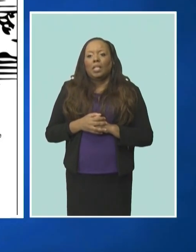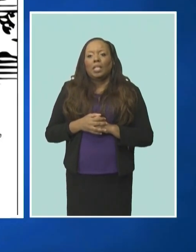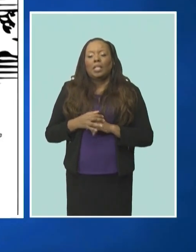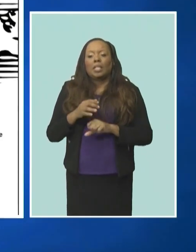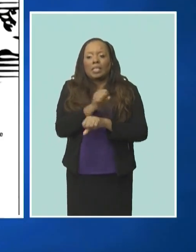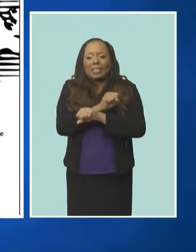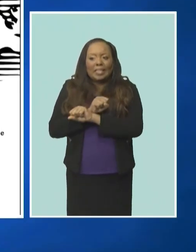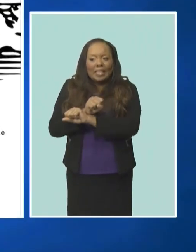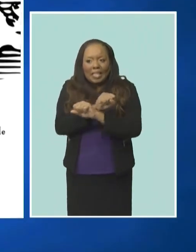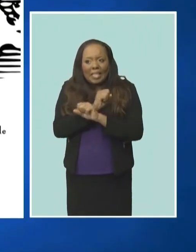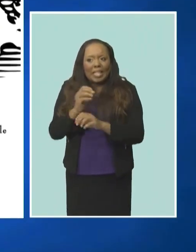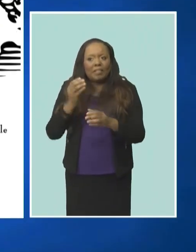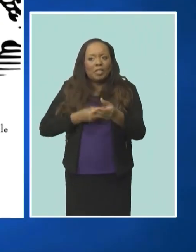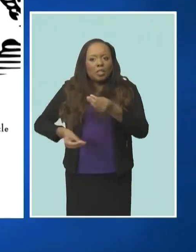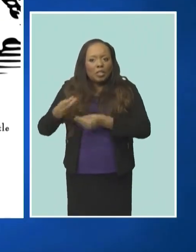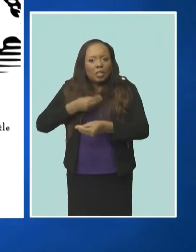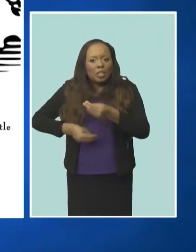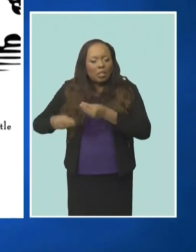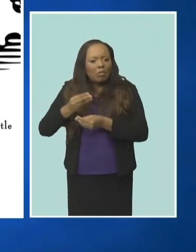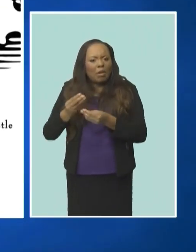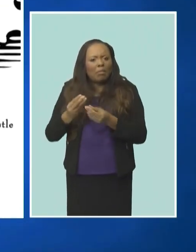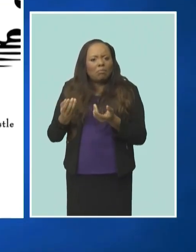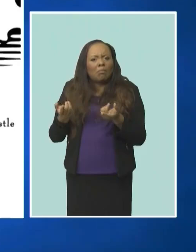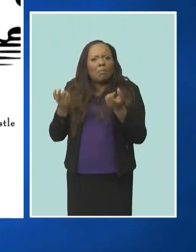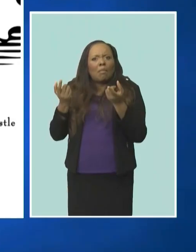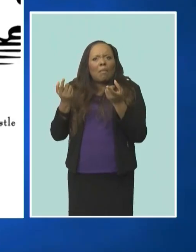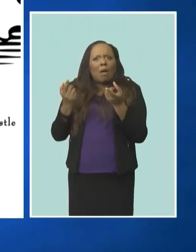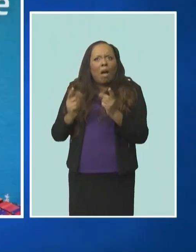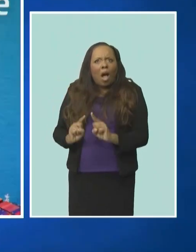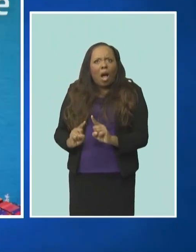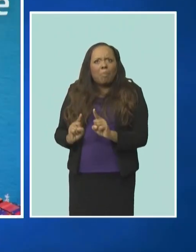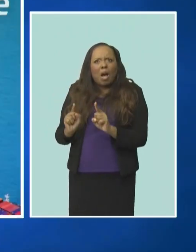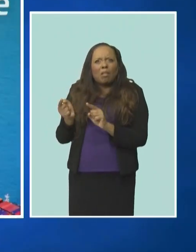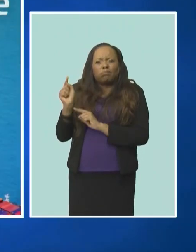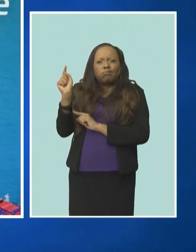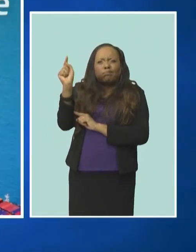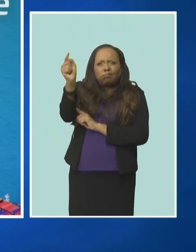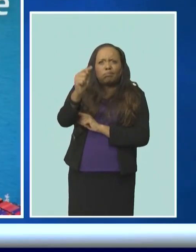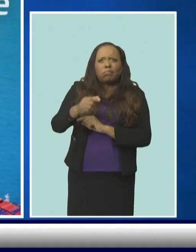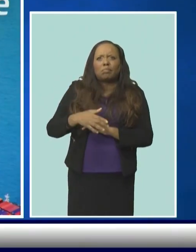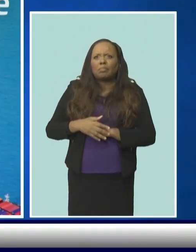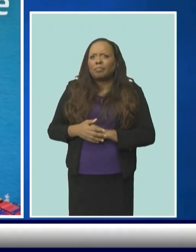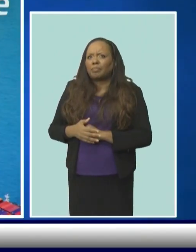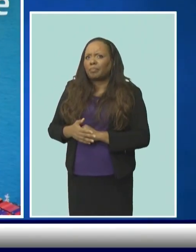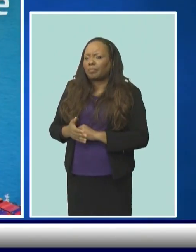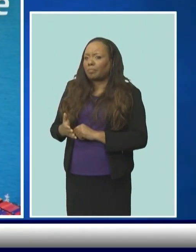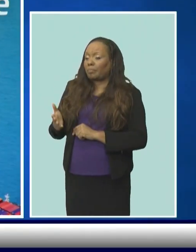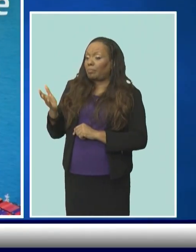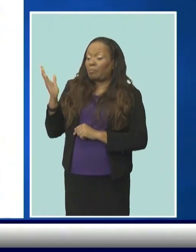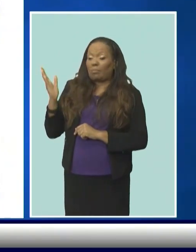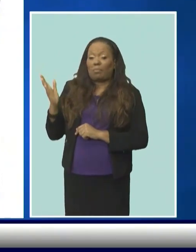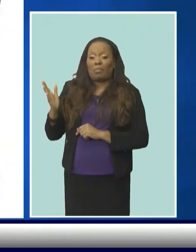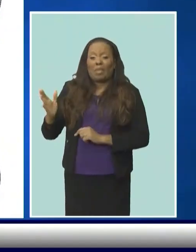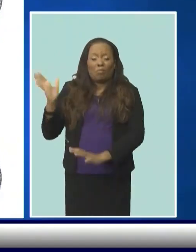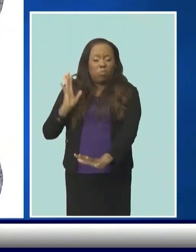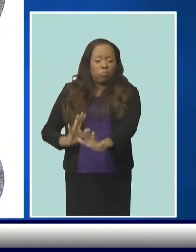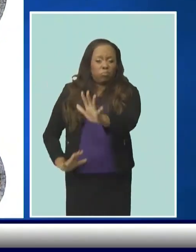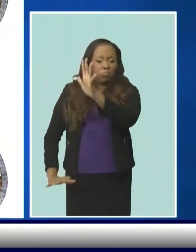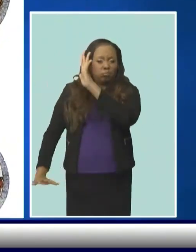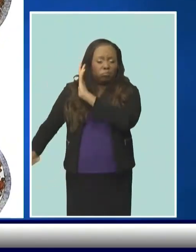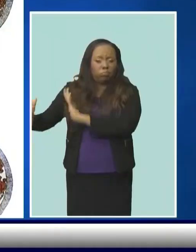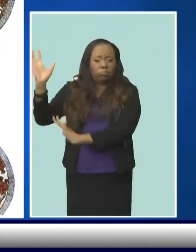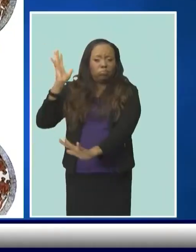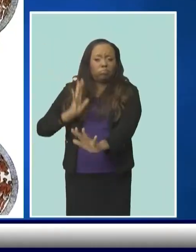trade was facilitated across vast distances. Look, centuries ago, we had